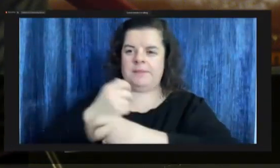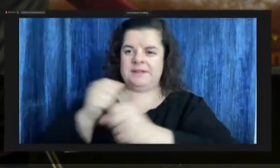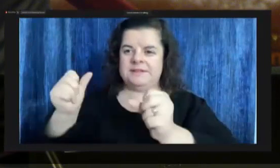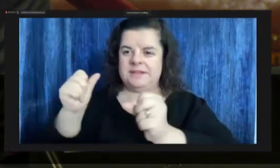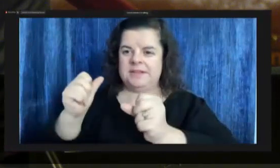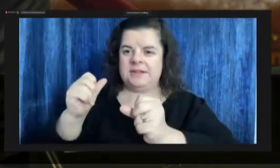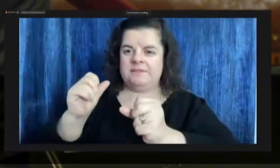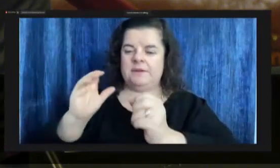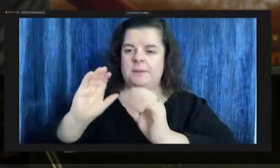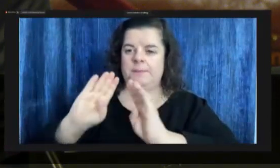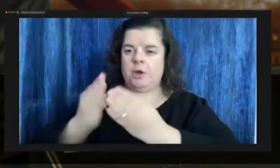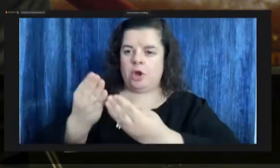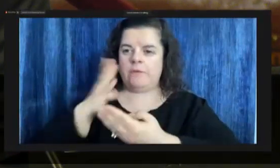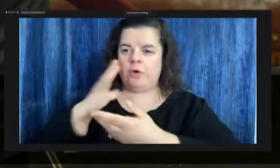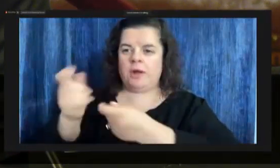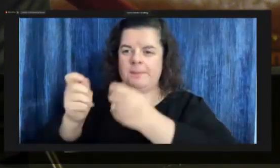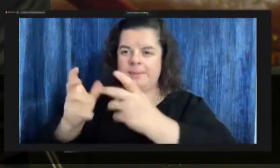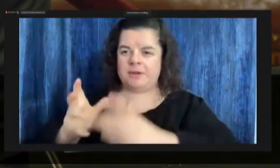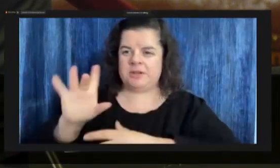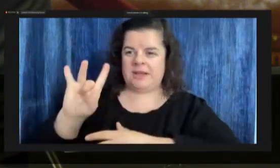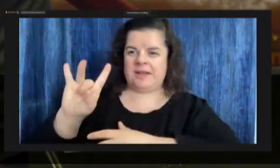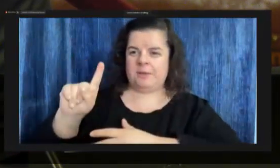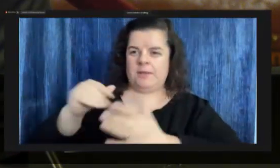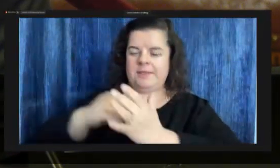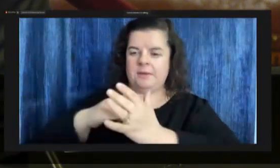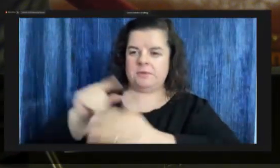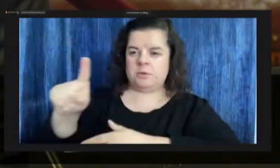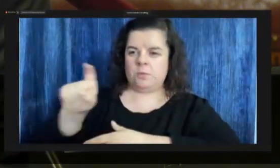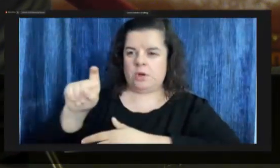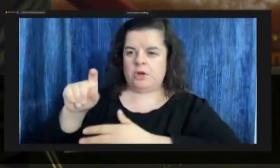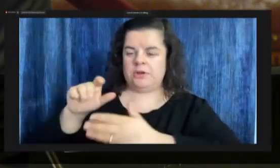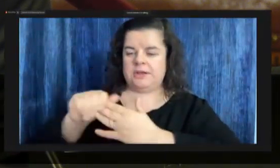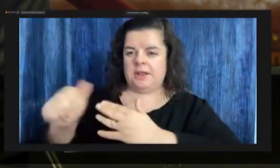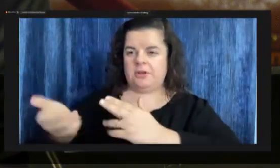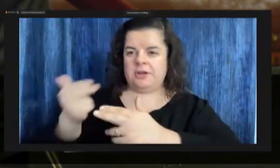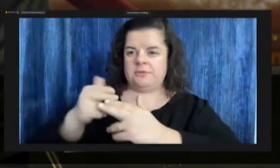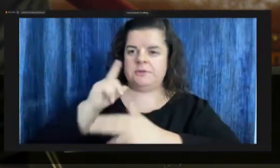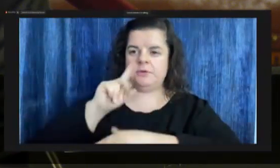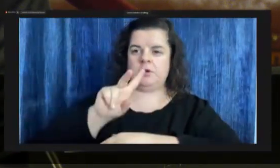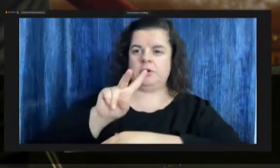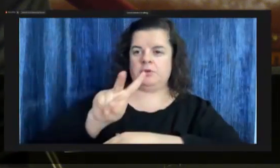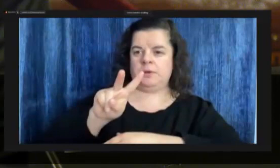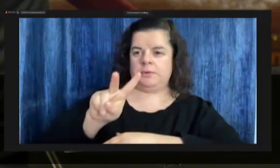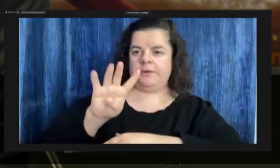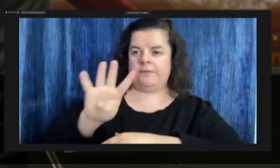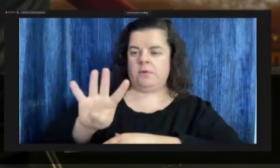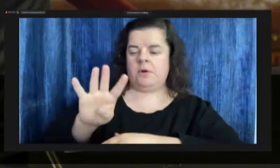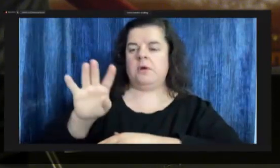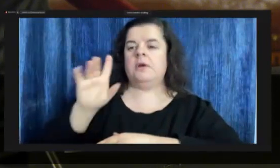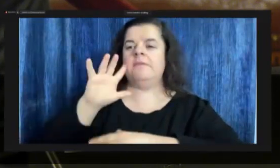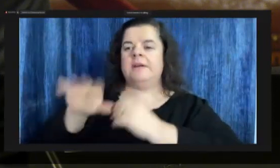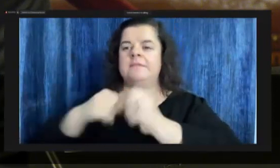Administration. It would be an $81,100 increase in 2024 with a 5-year impact of